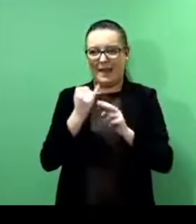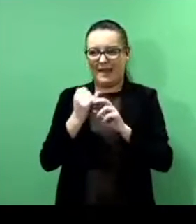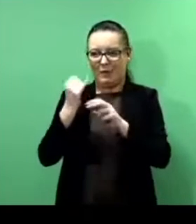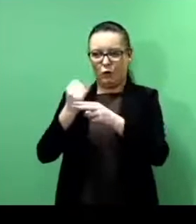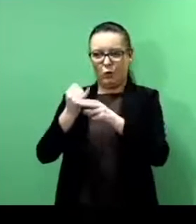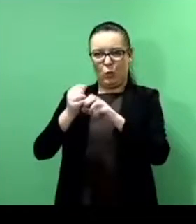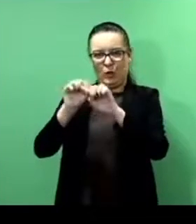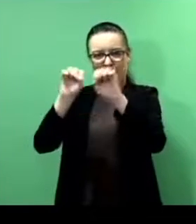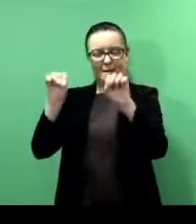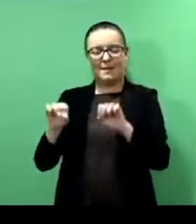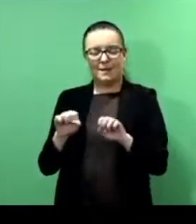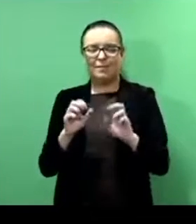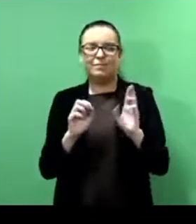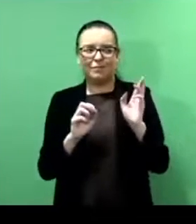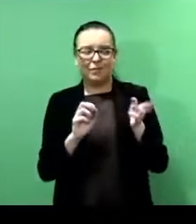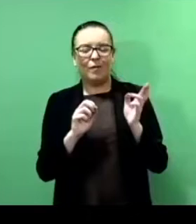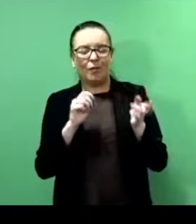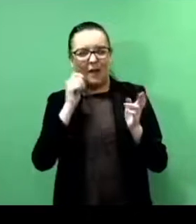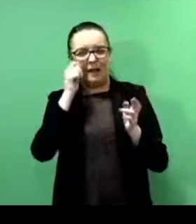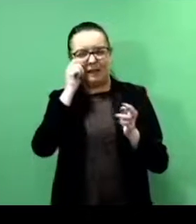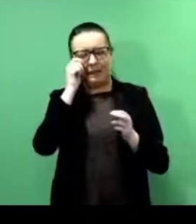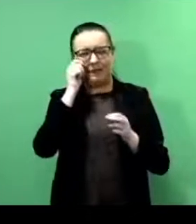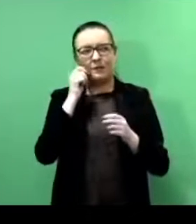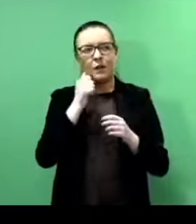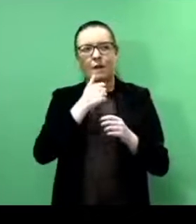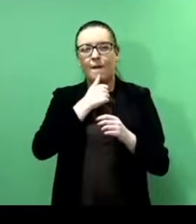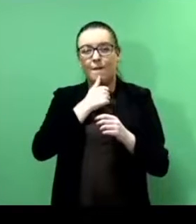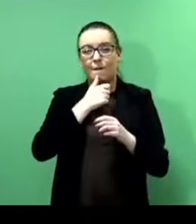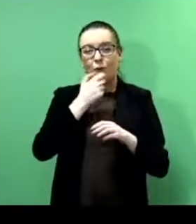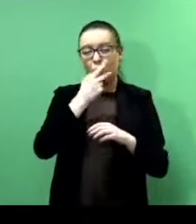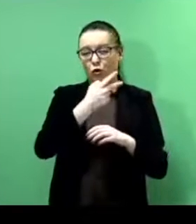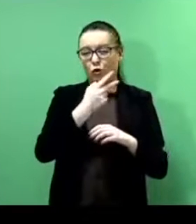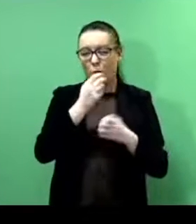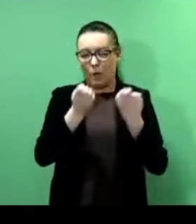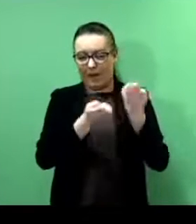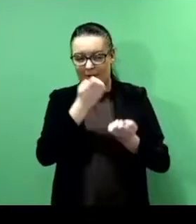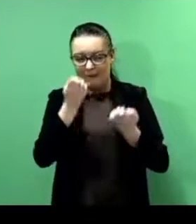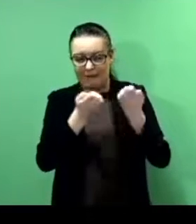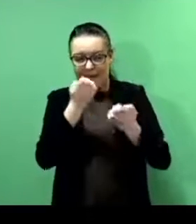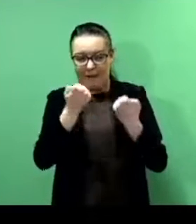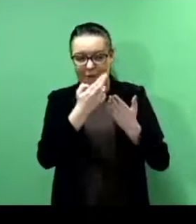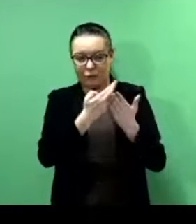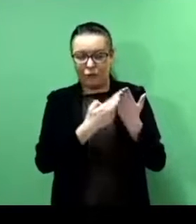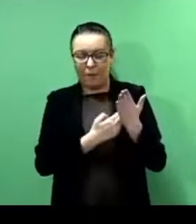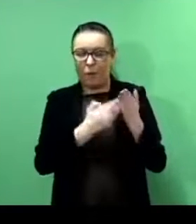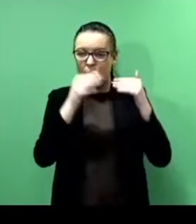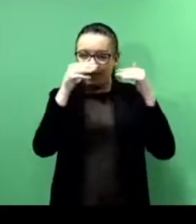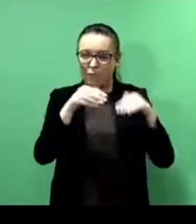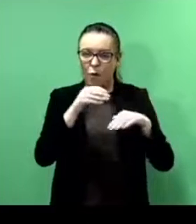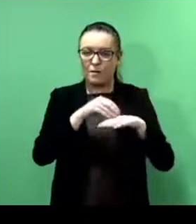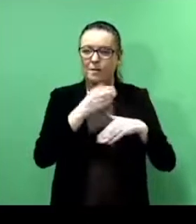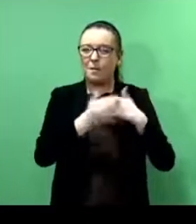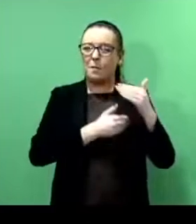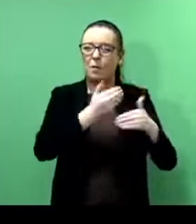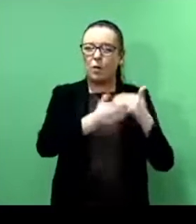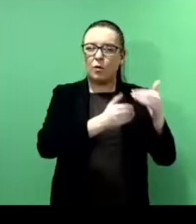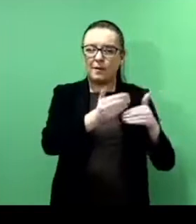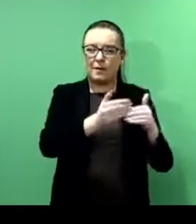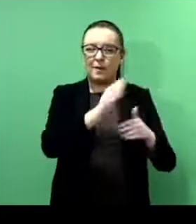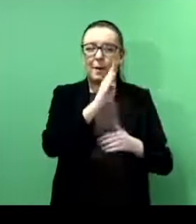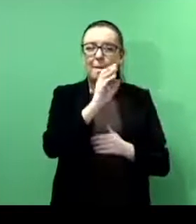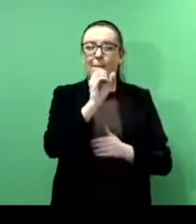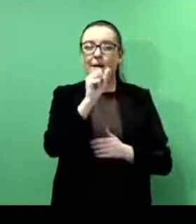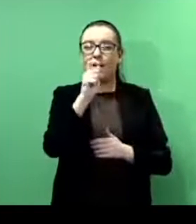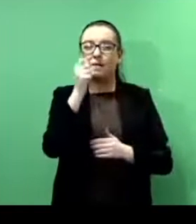these kids. Yeah, you're right, Anya. I think that's why the first two evaluation reports are focused on the process, because for Boston College